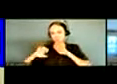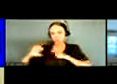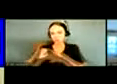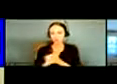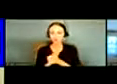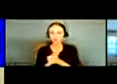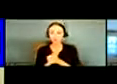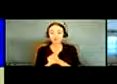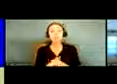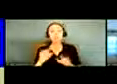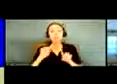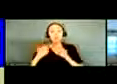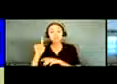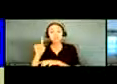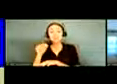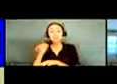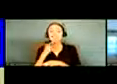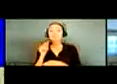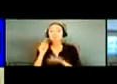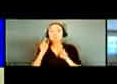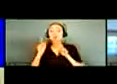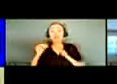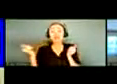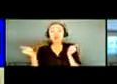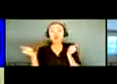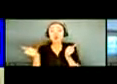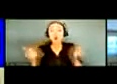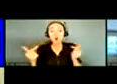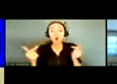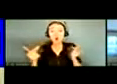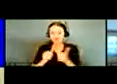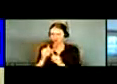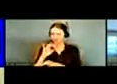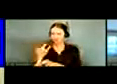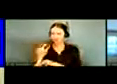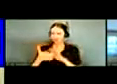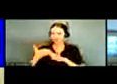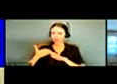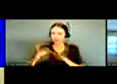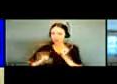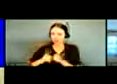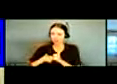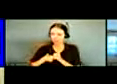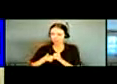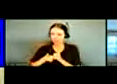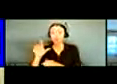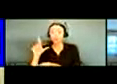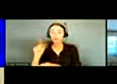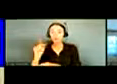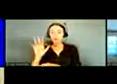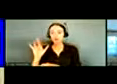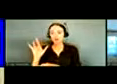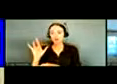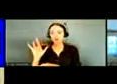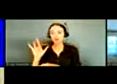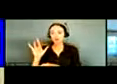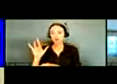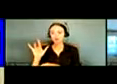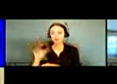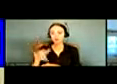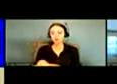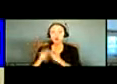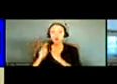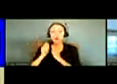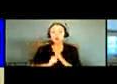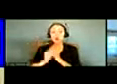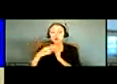all intersections. And the way this bill will operate is in 2025, the default rule will be